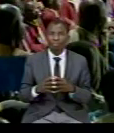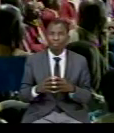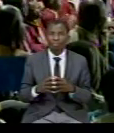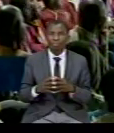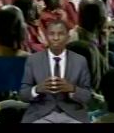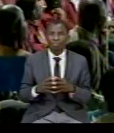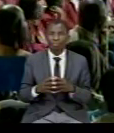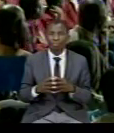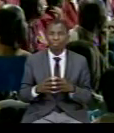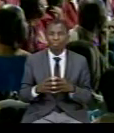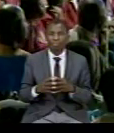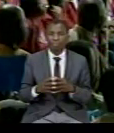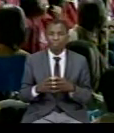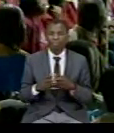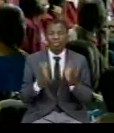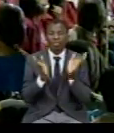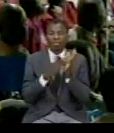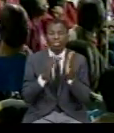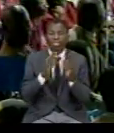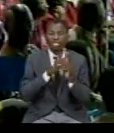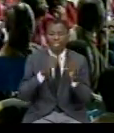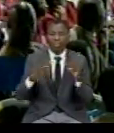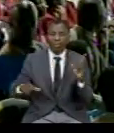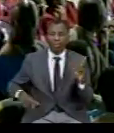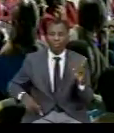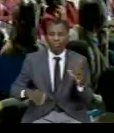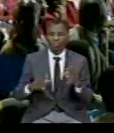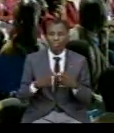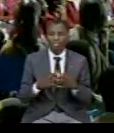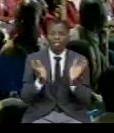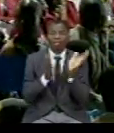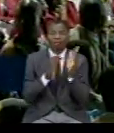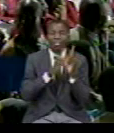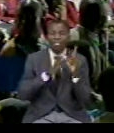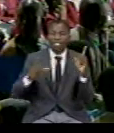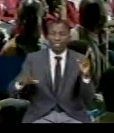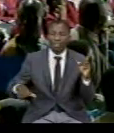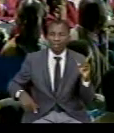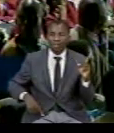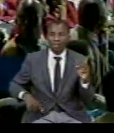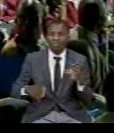Praise the Lord. Hallelujah. Praise the Lord.